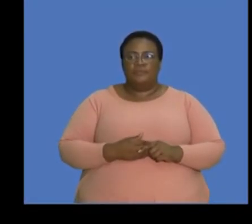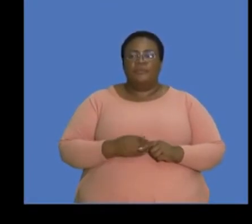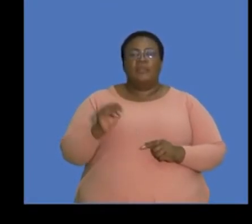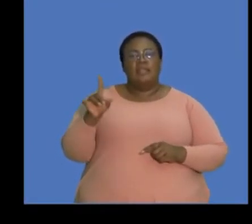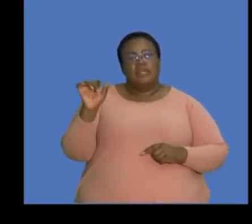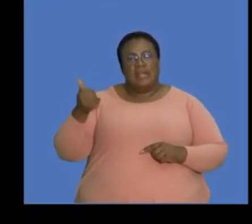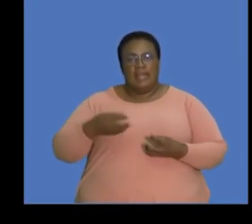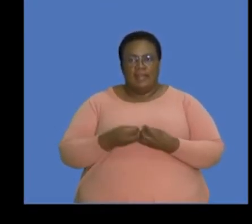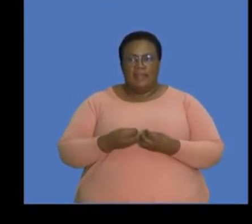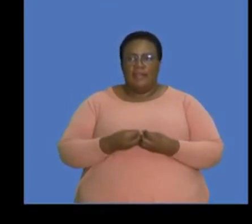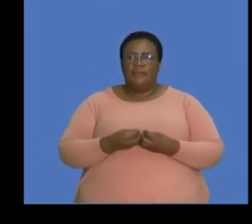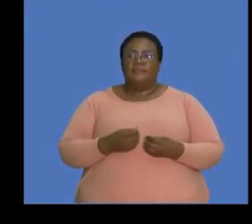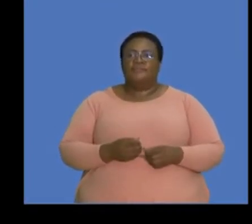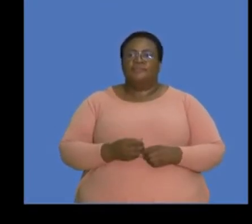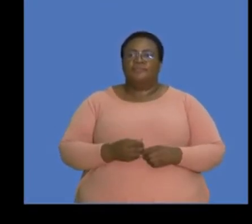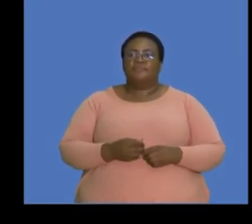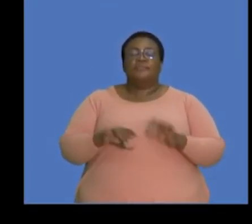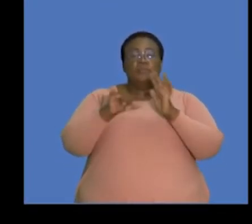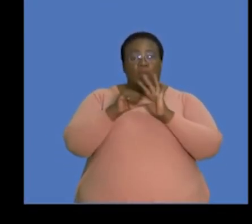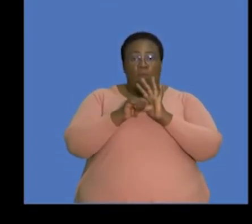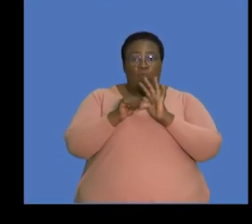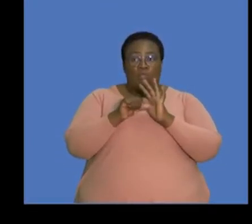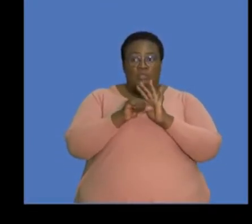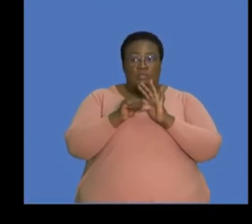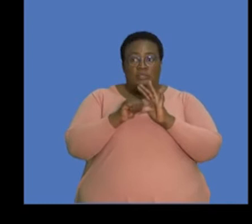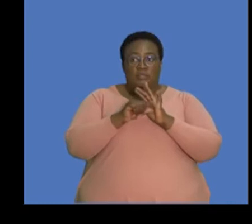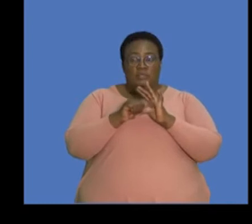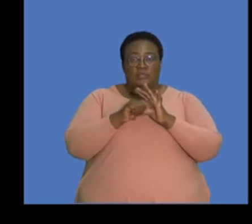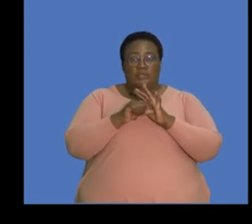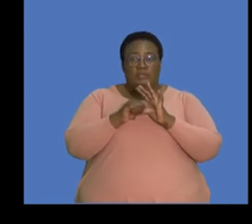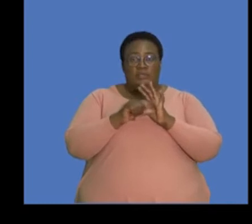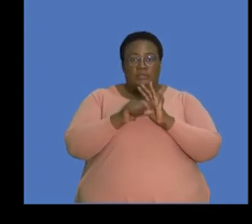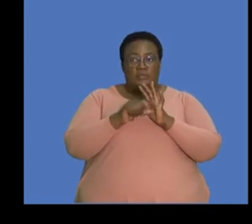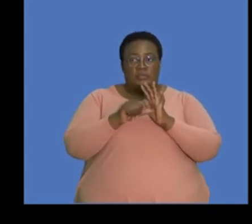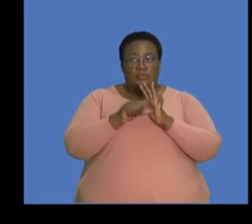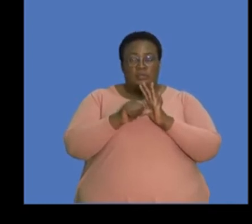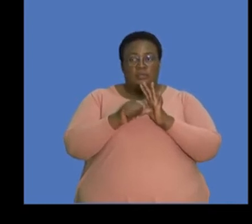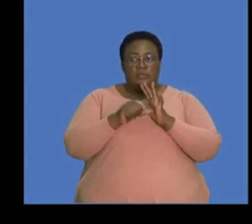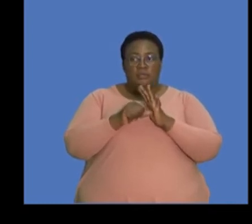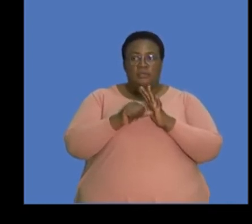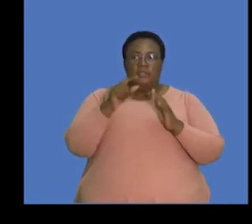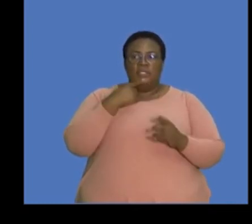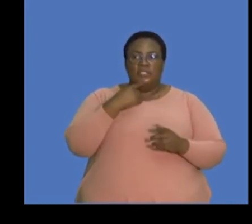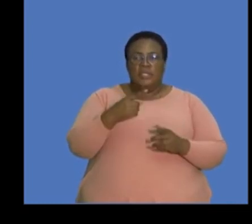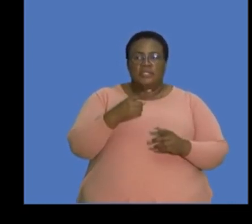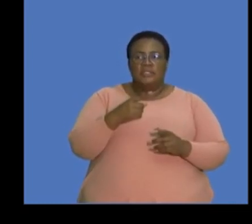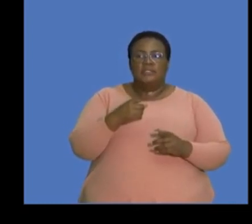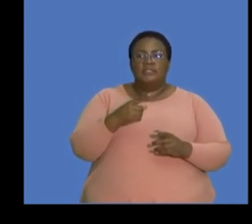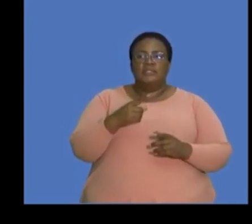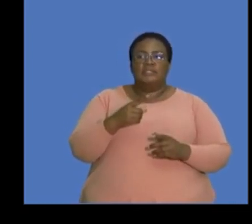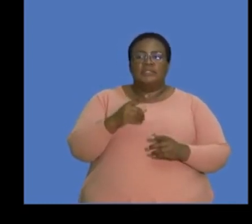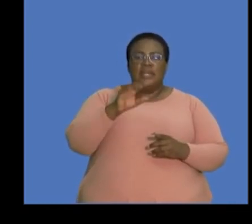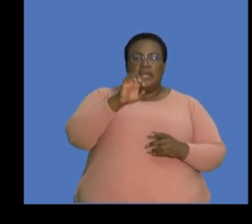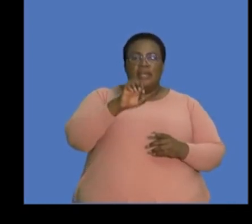other aspect that we want to look at. Now, very, very important build up to the quantization of charge. It says the